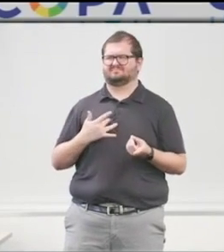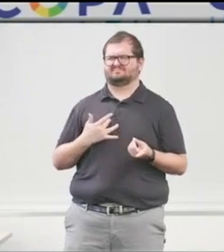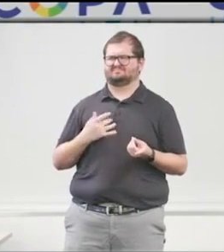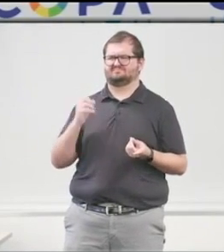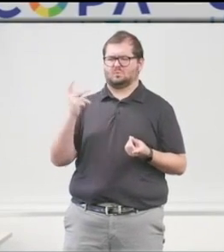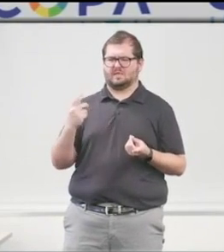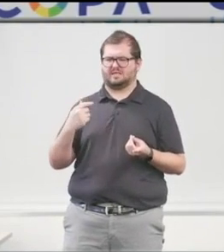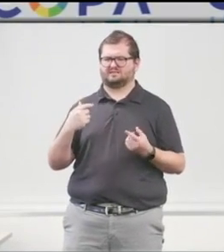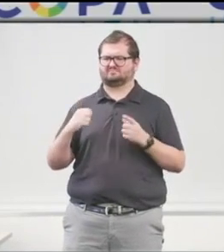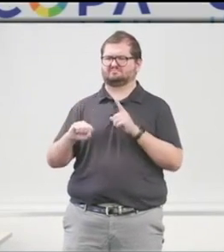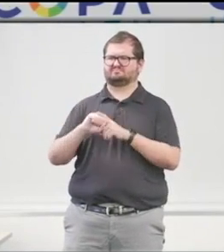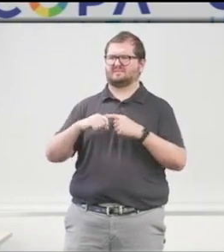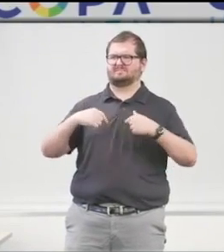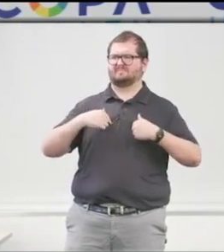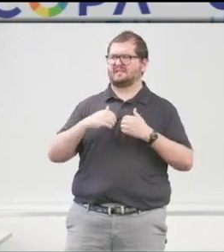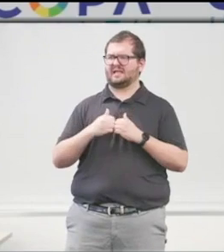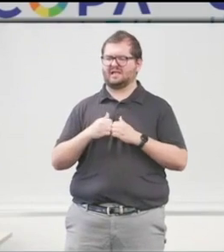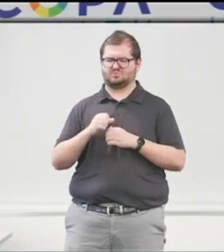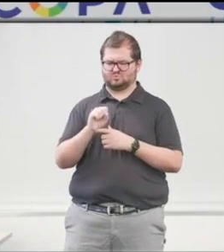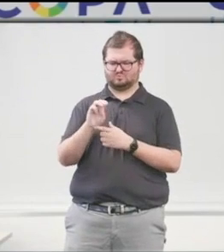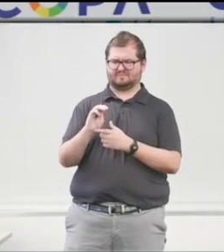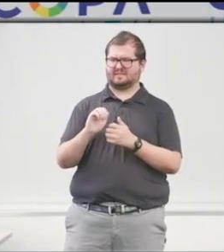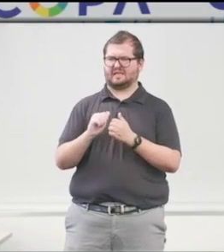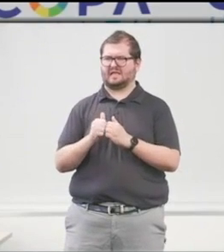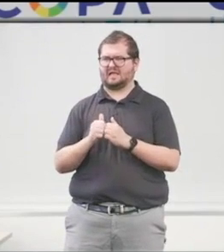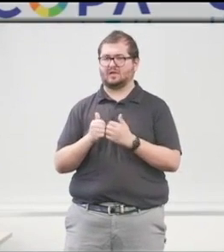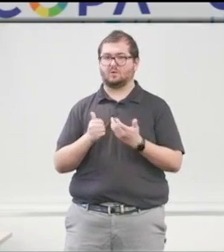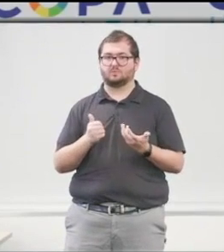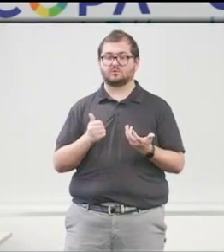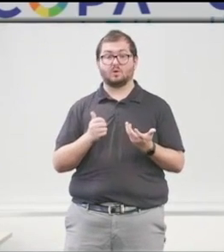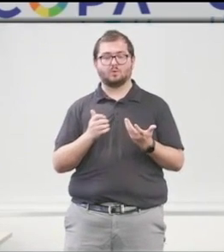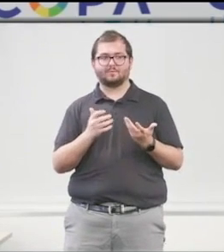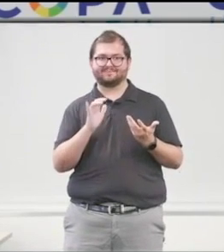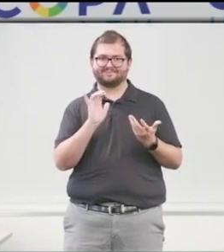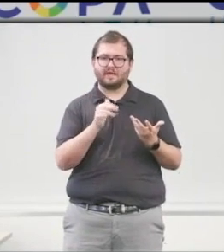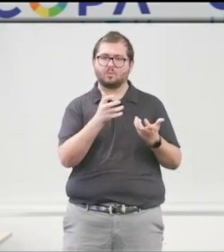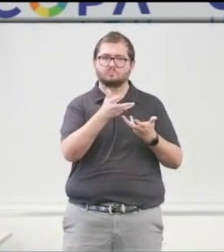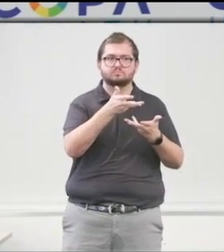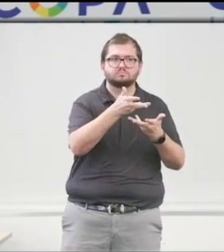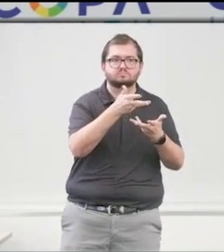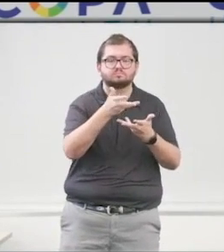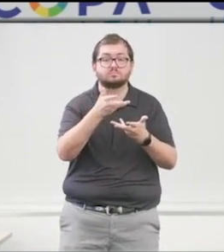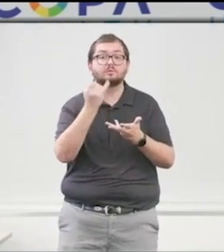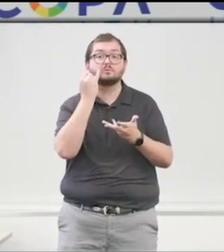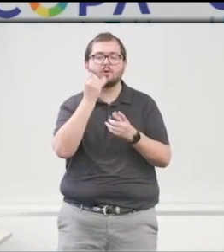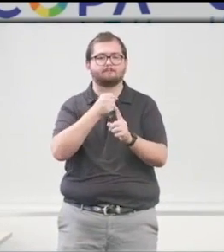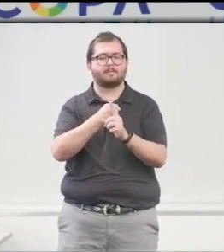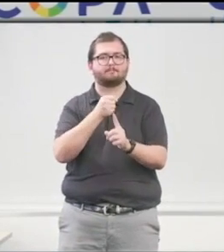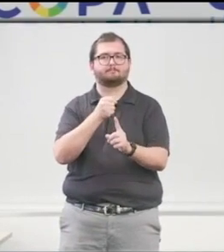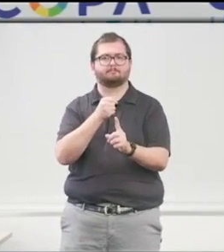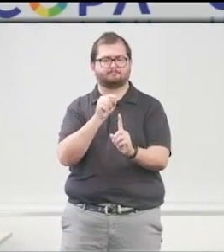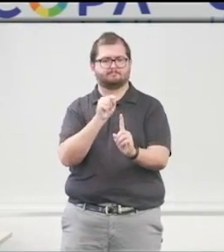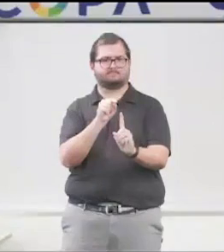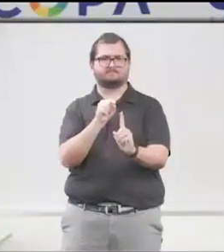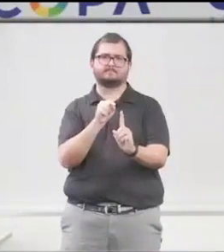When before that happens, how does social media impact us? And that's the part where you want to be engaged, because if you do have an incident happen, you want to have a